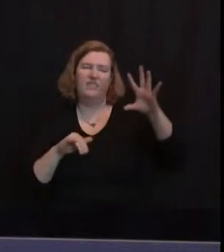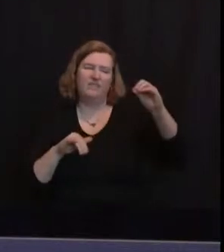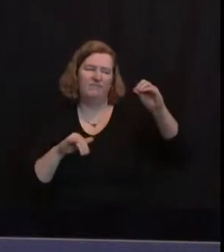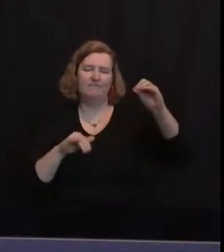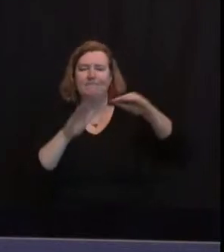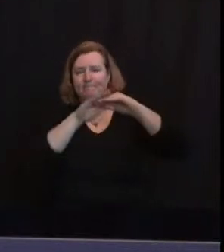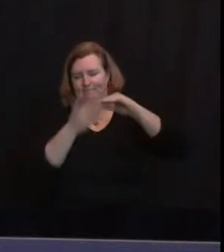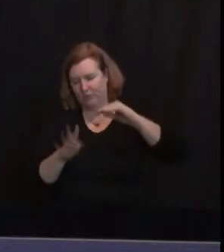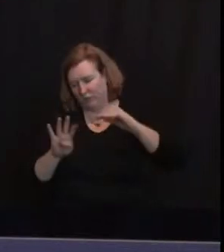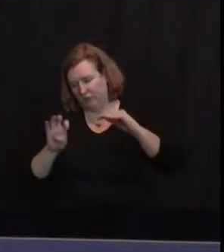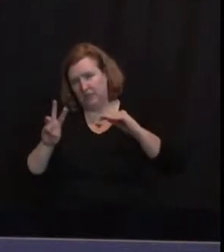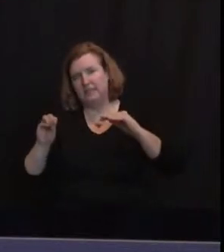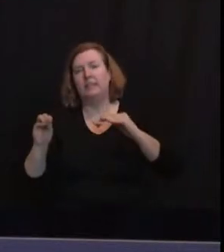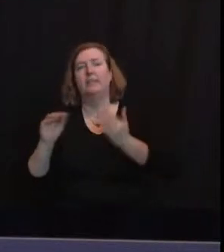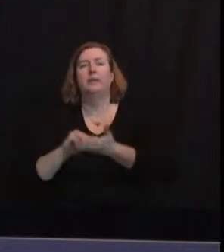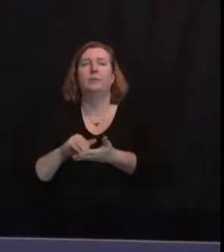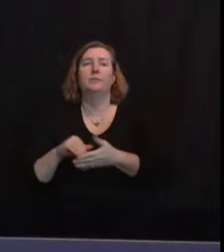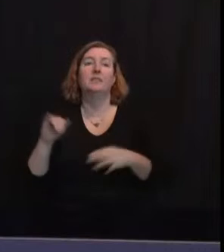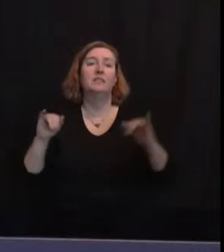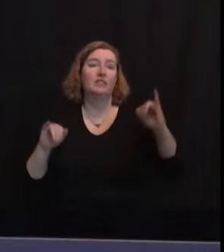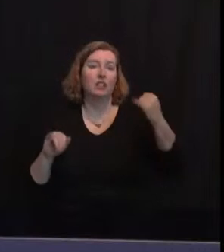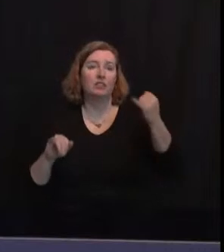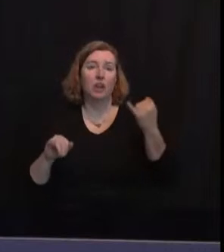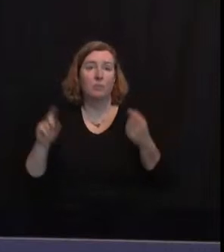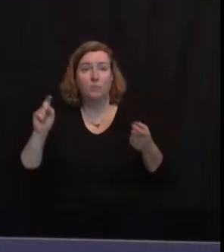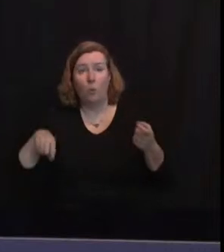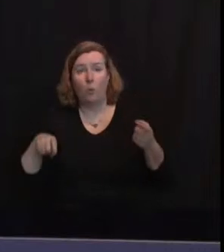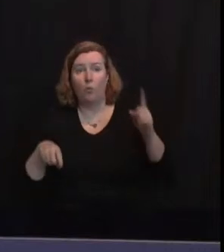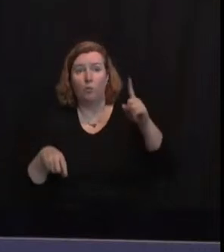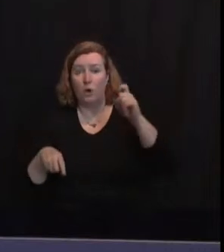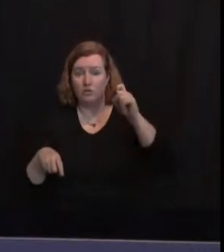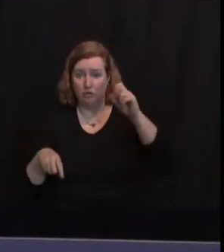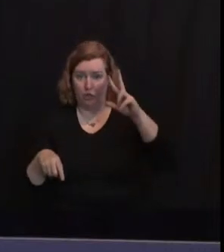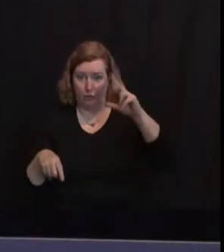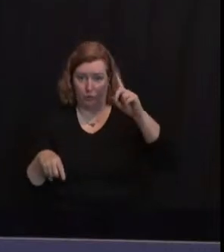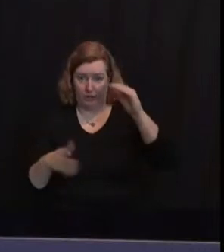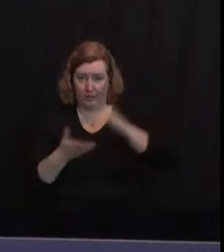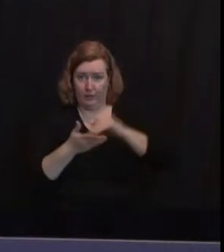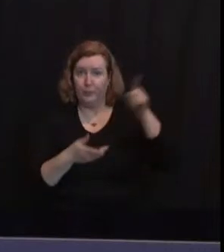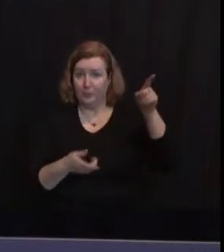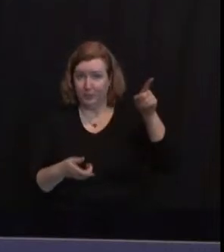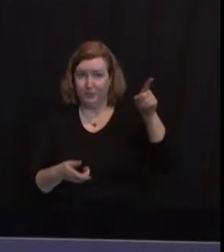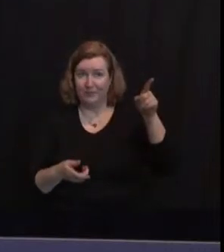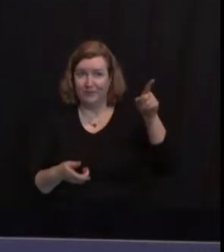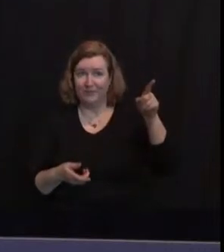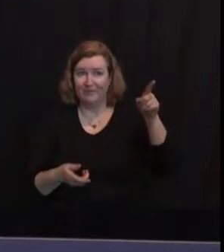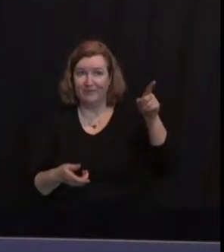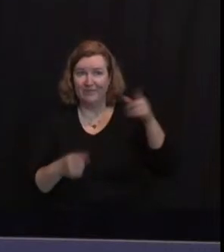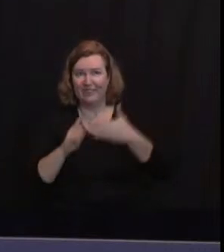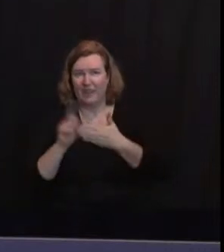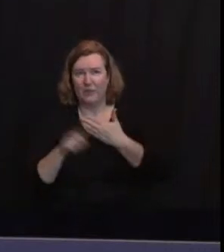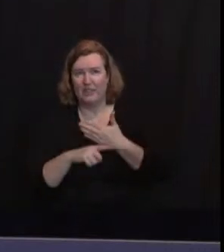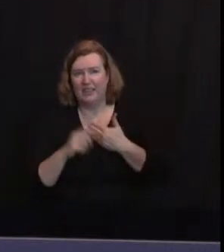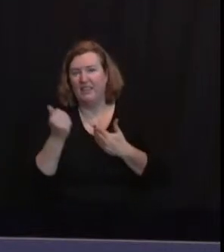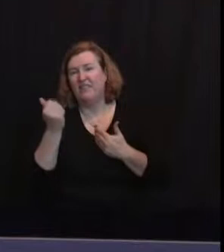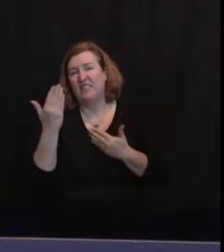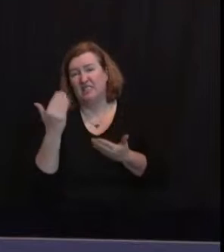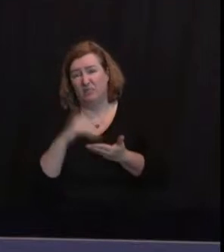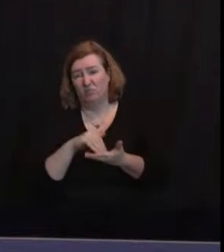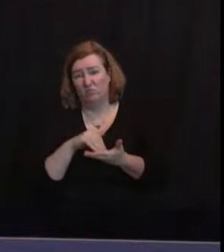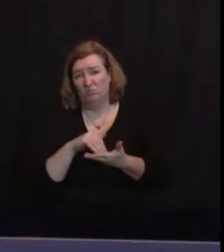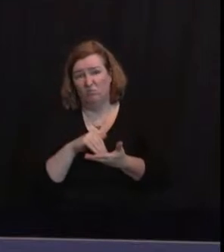J&J drops from 131,000 doses this week to 15,600 next